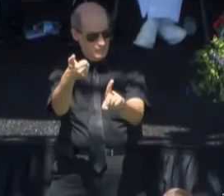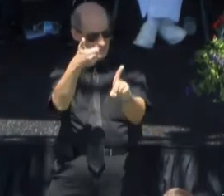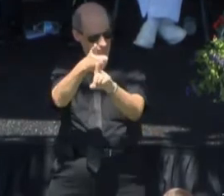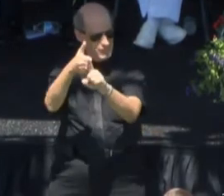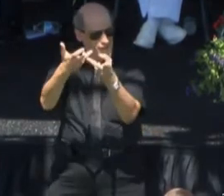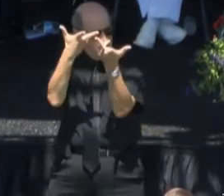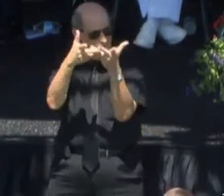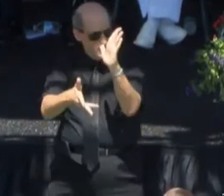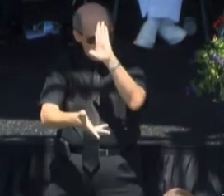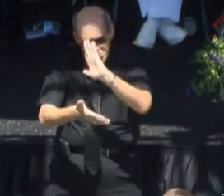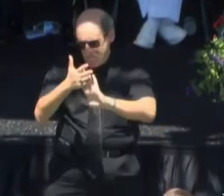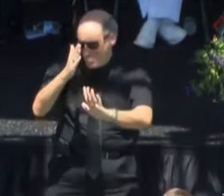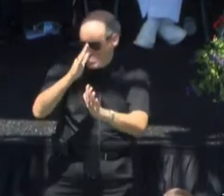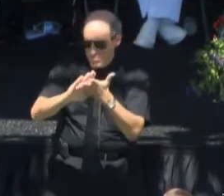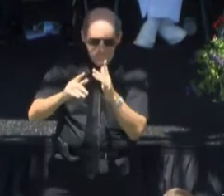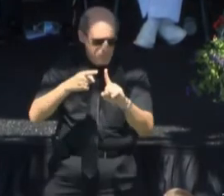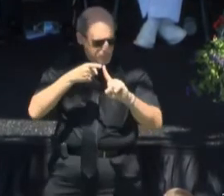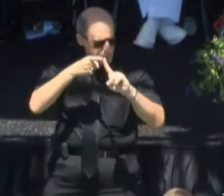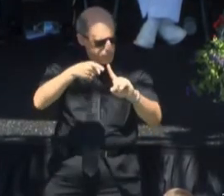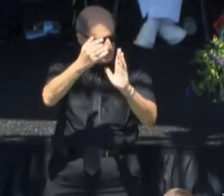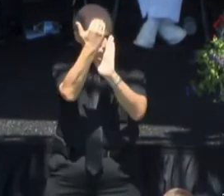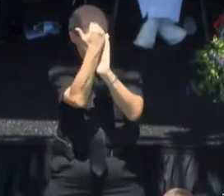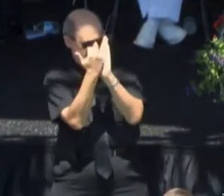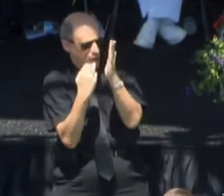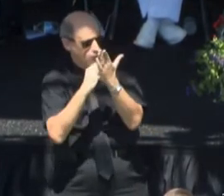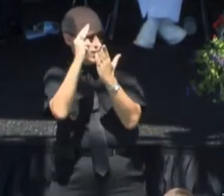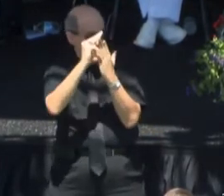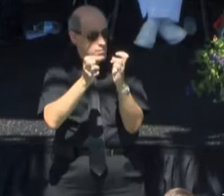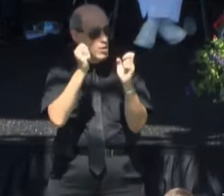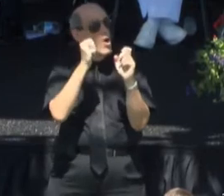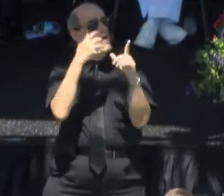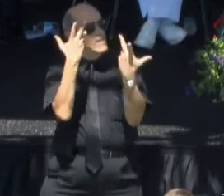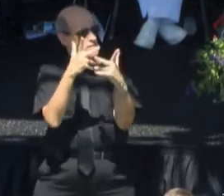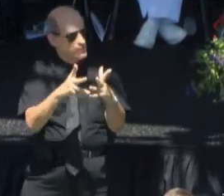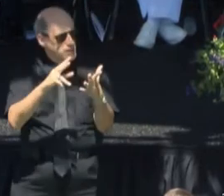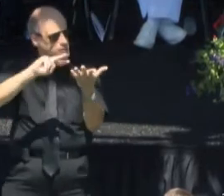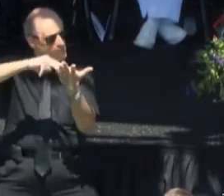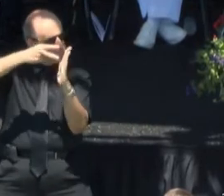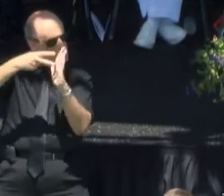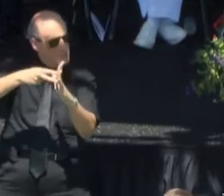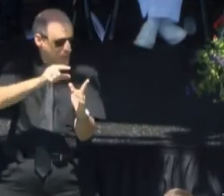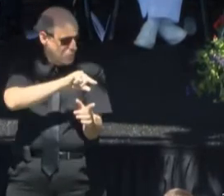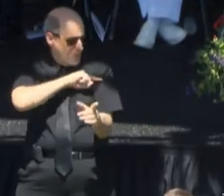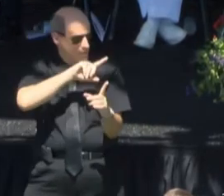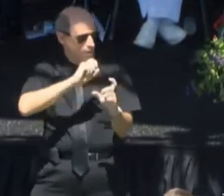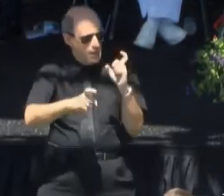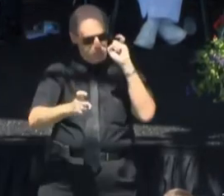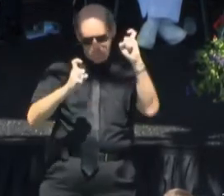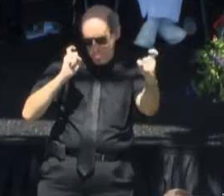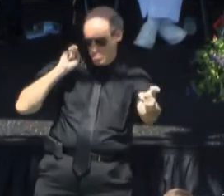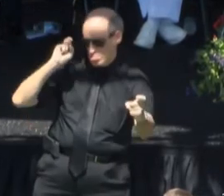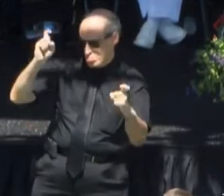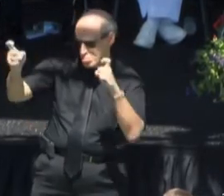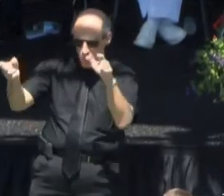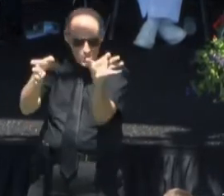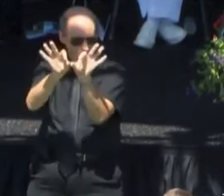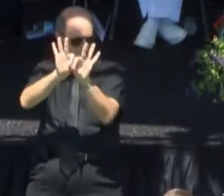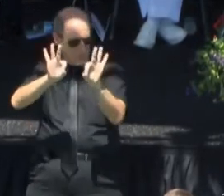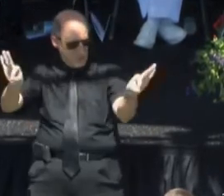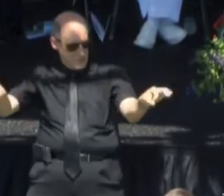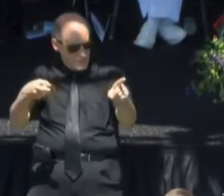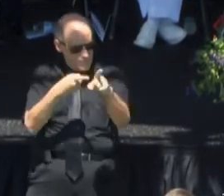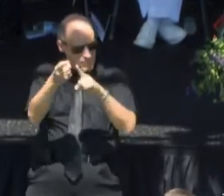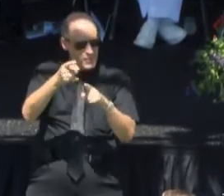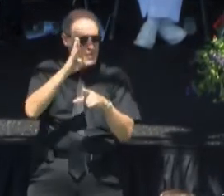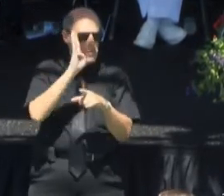have completed the prescribed curriculum and are therefore qualified to be awarded the degree of